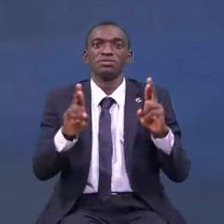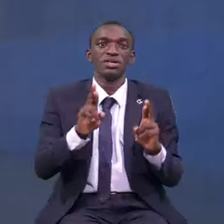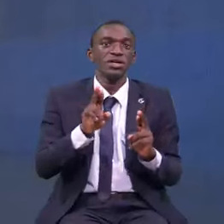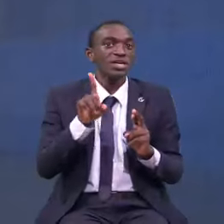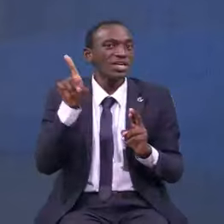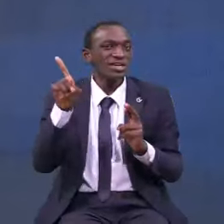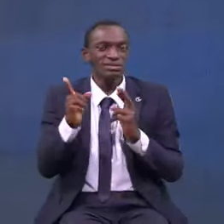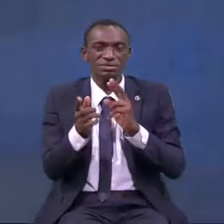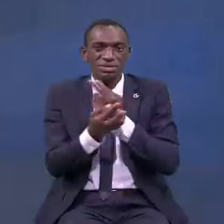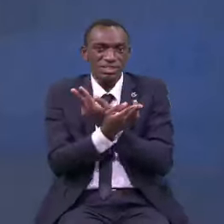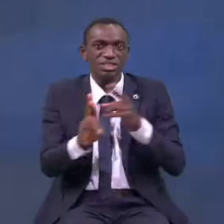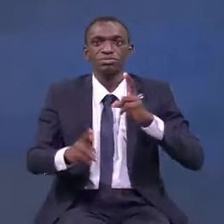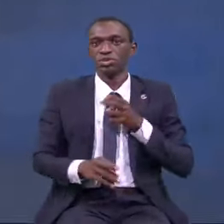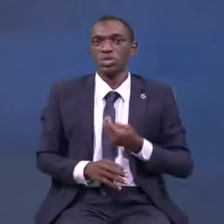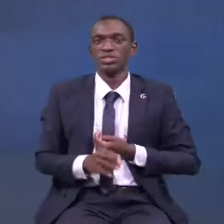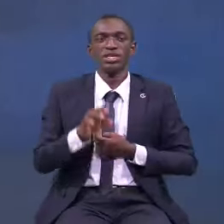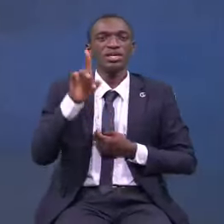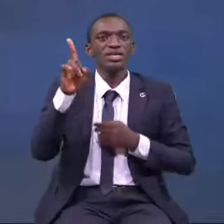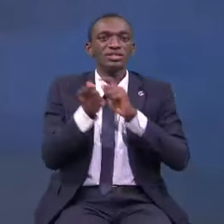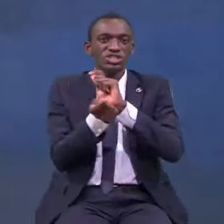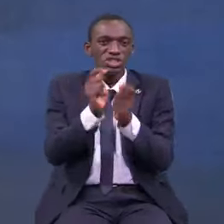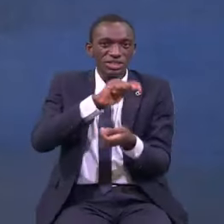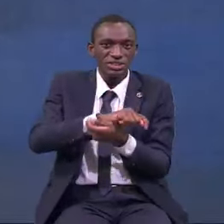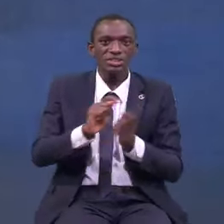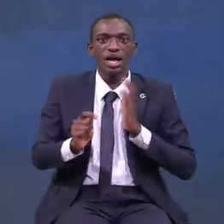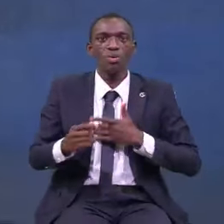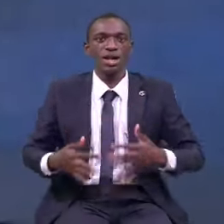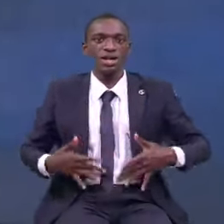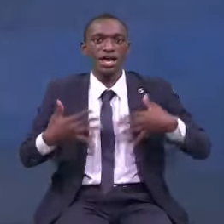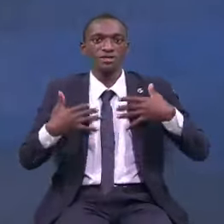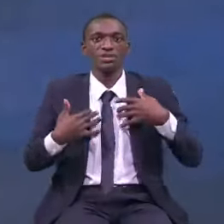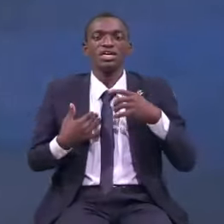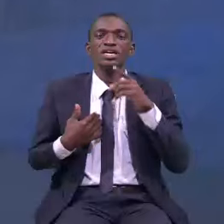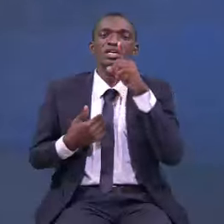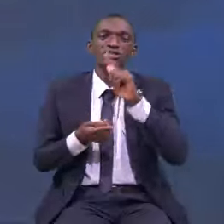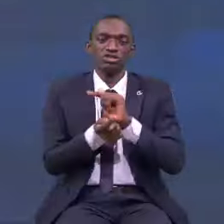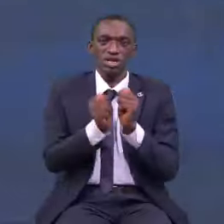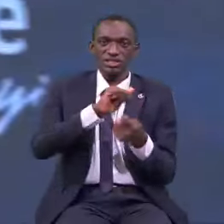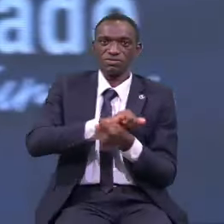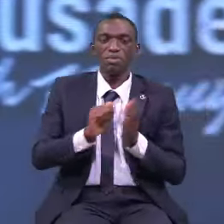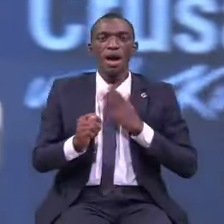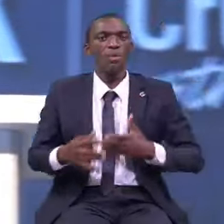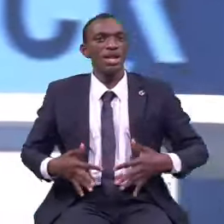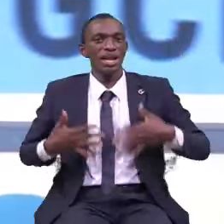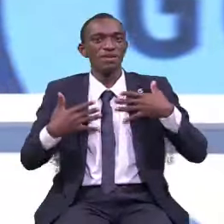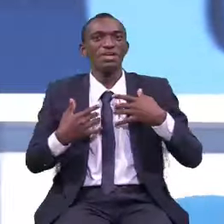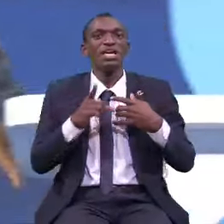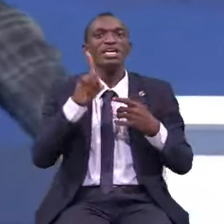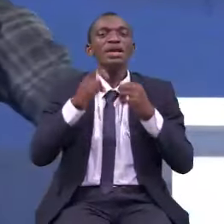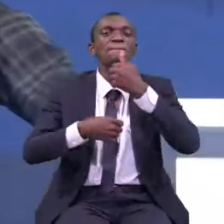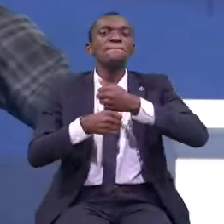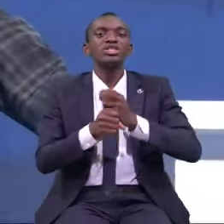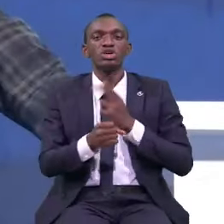our lives. He transforms our lives. He makes us to be different from what we